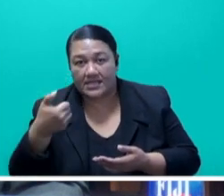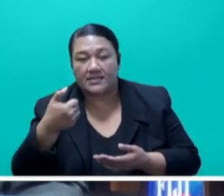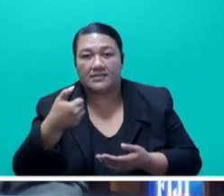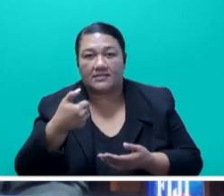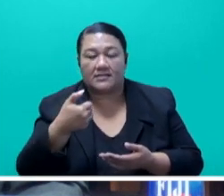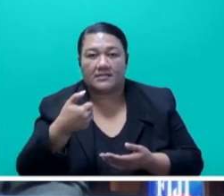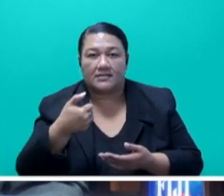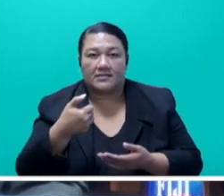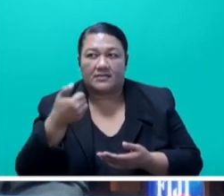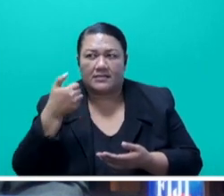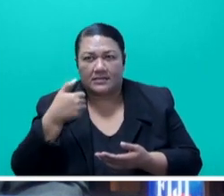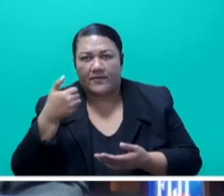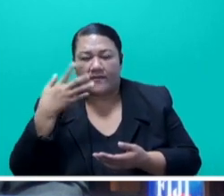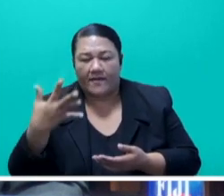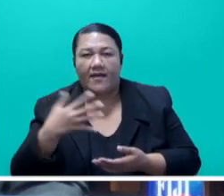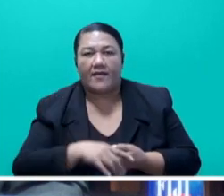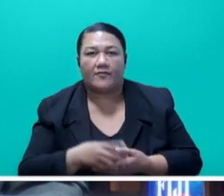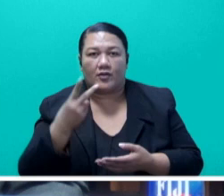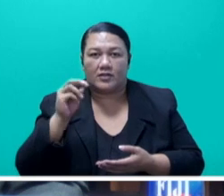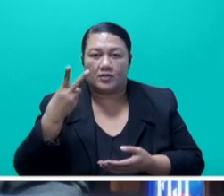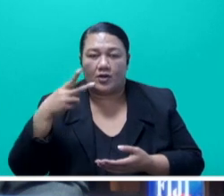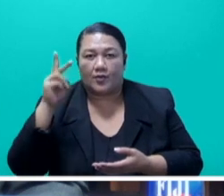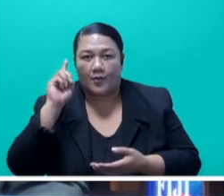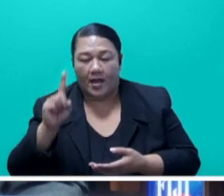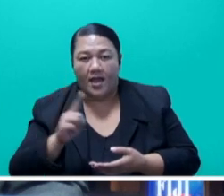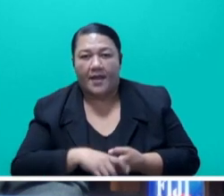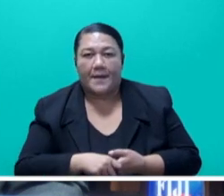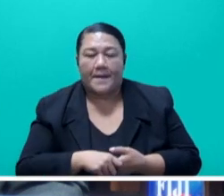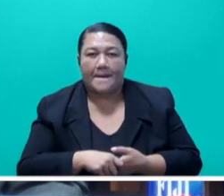$6,444,326.65. 2021, an amount of